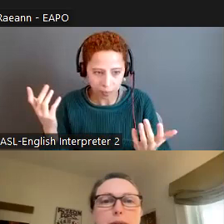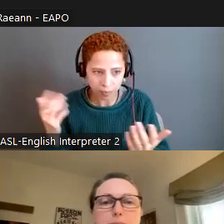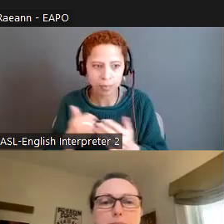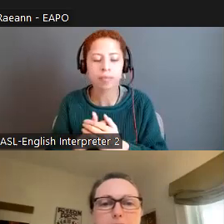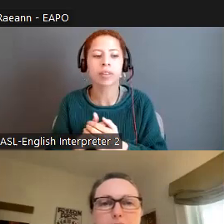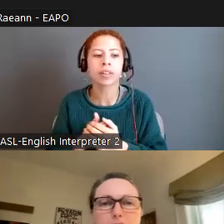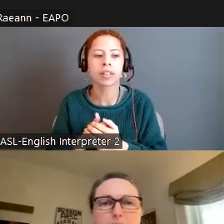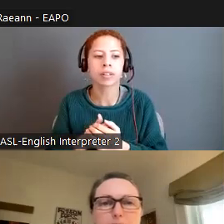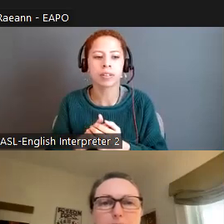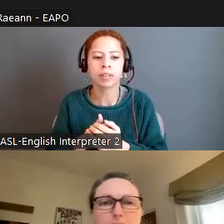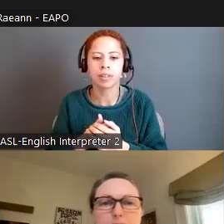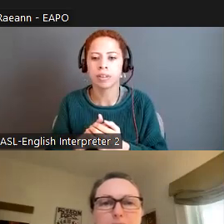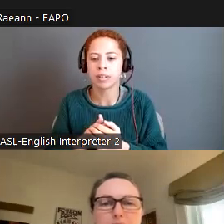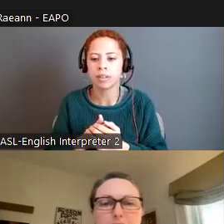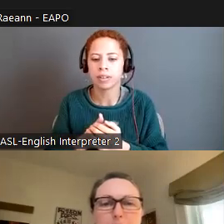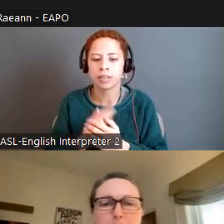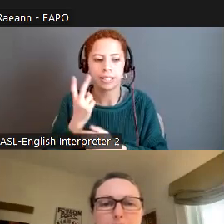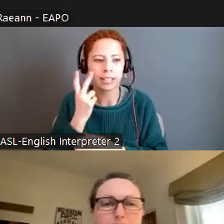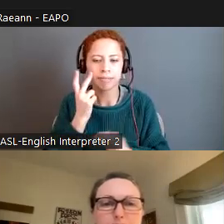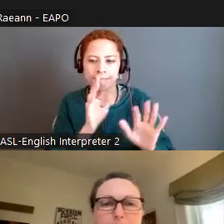So let me see here.